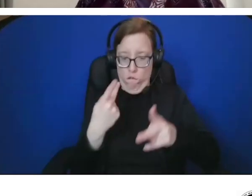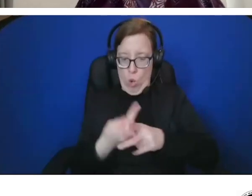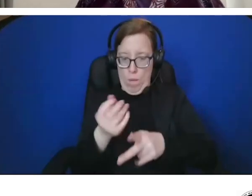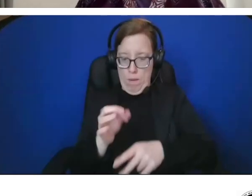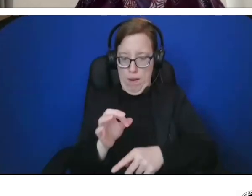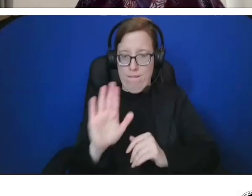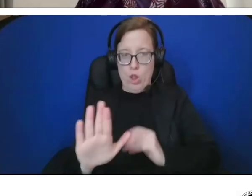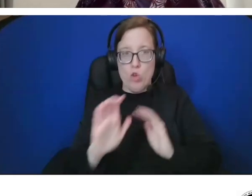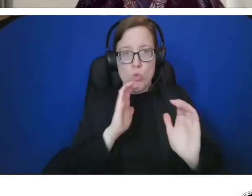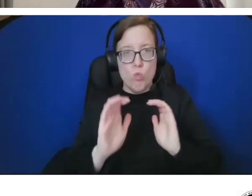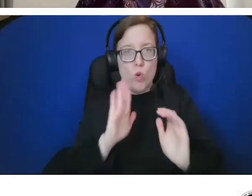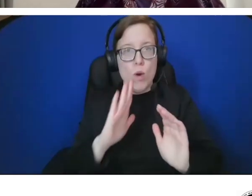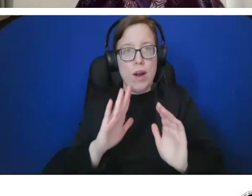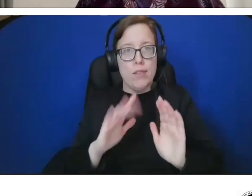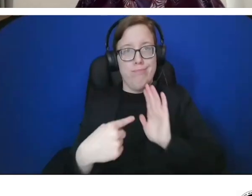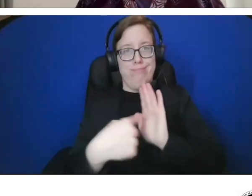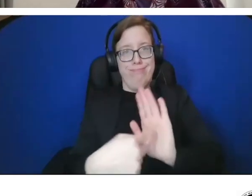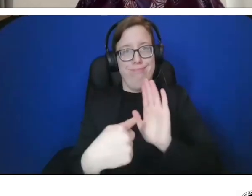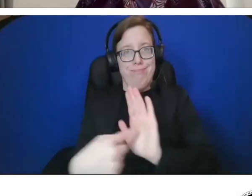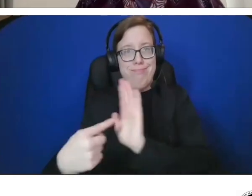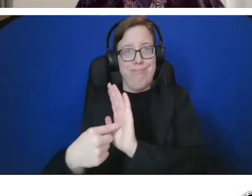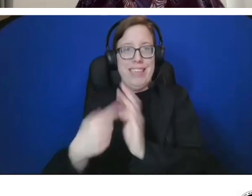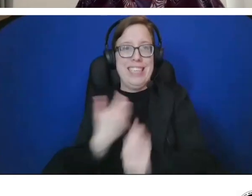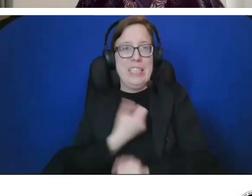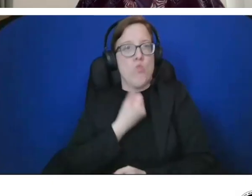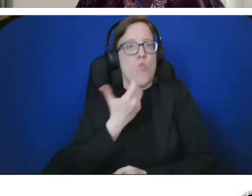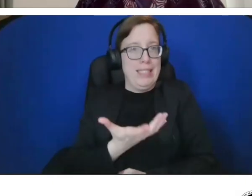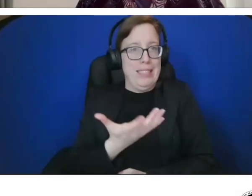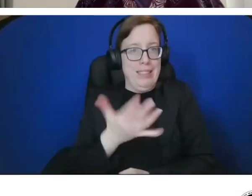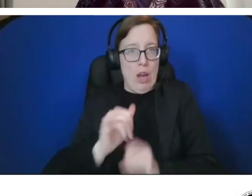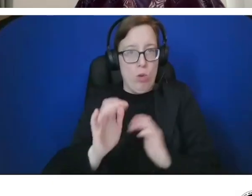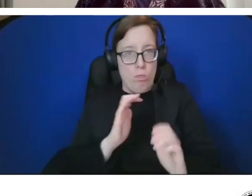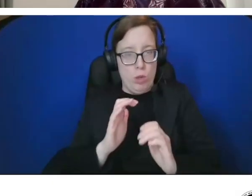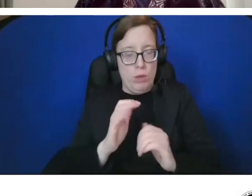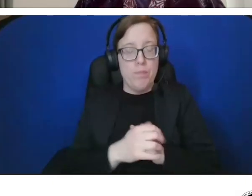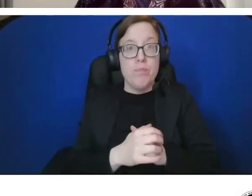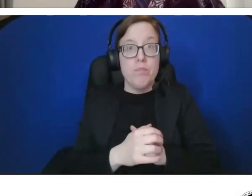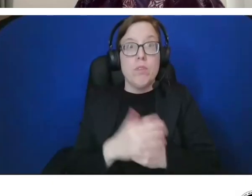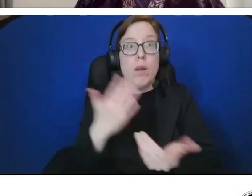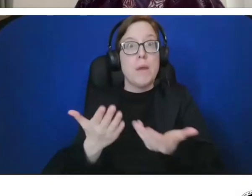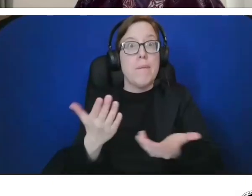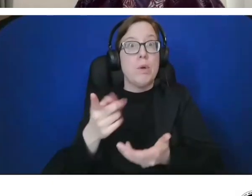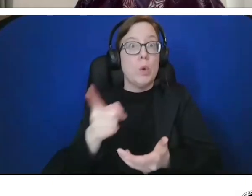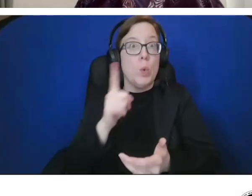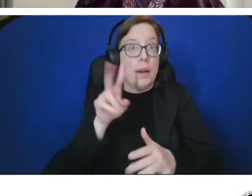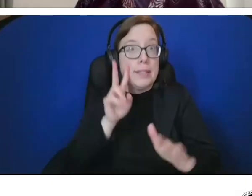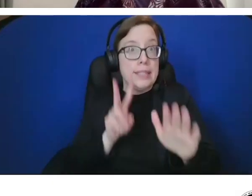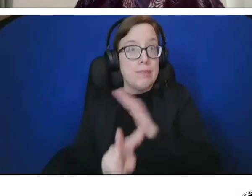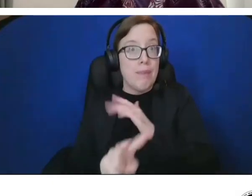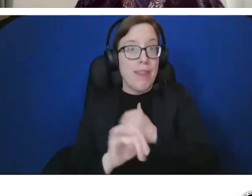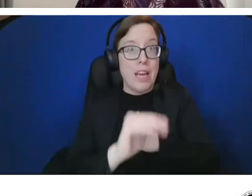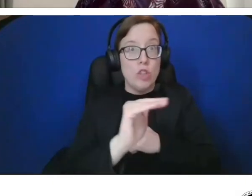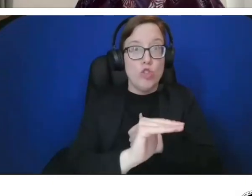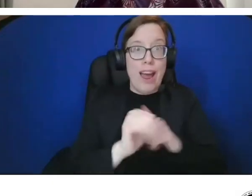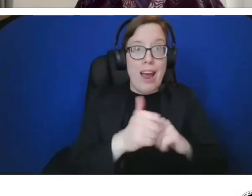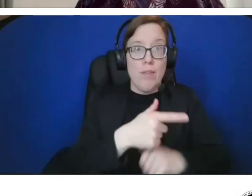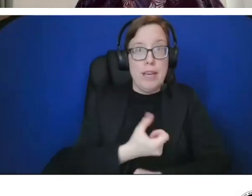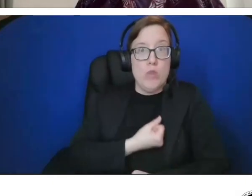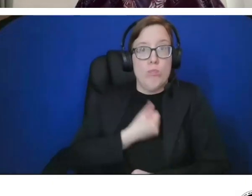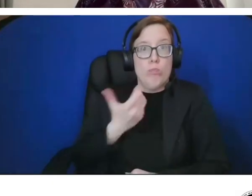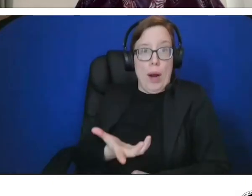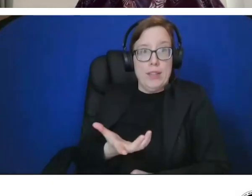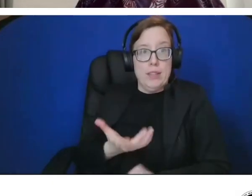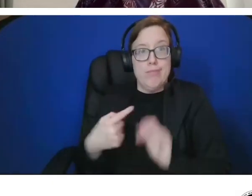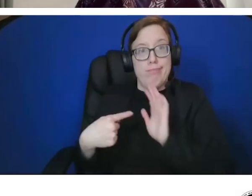form of communication you will express that vocabulary in, and maybe what you might anticipate the child